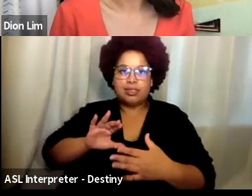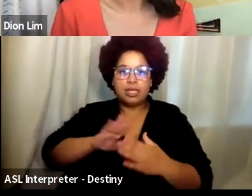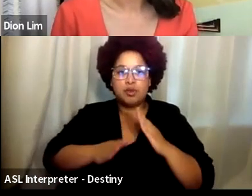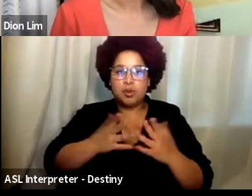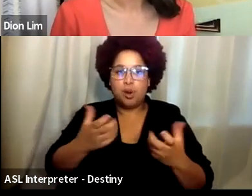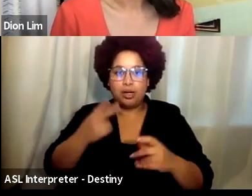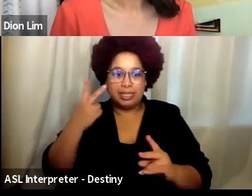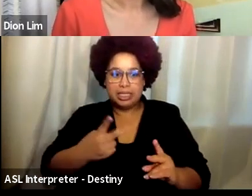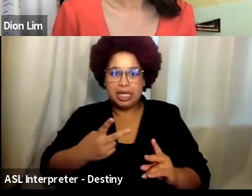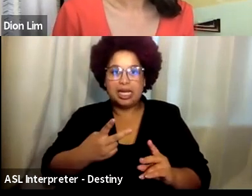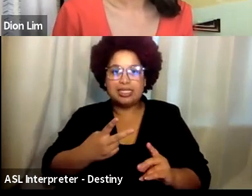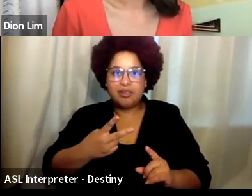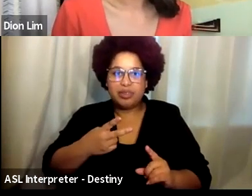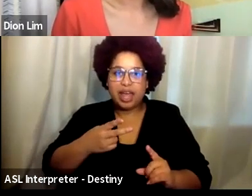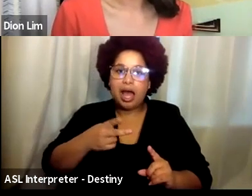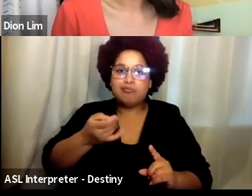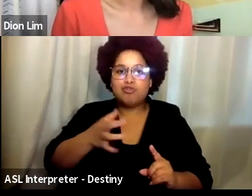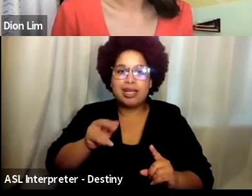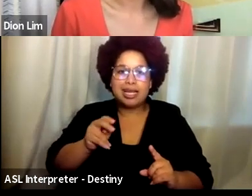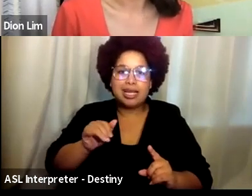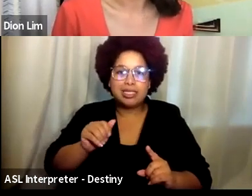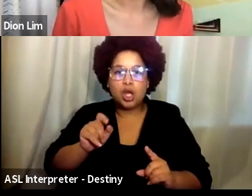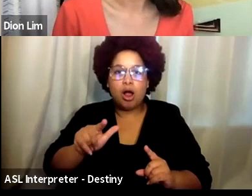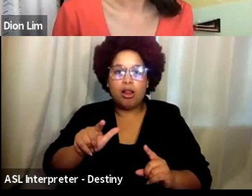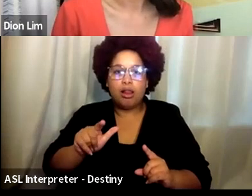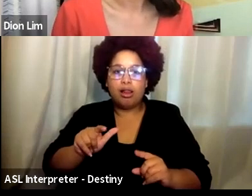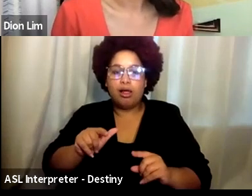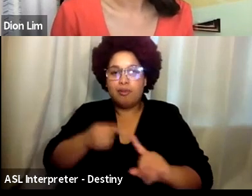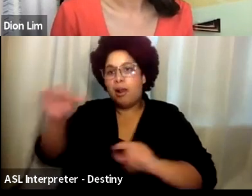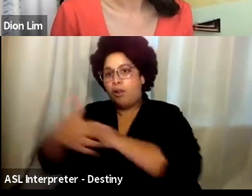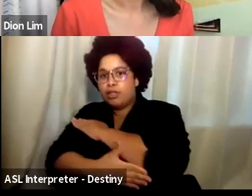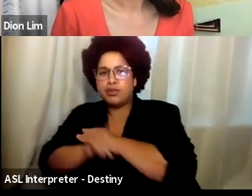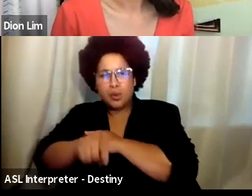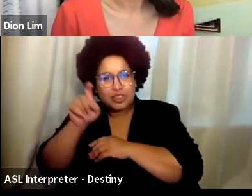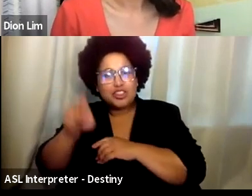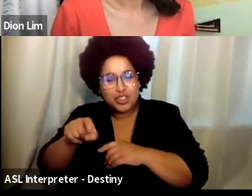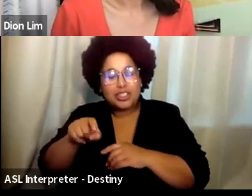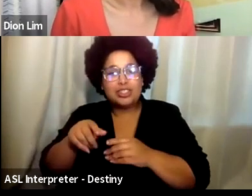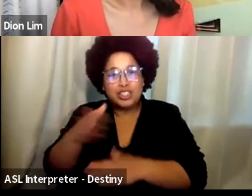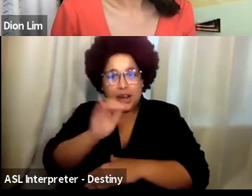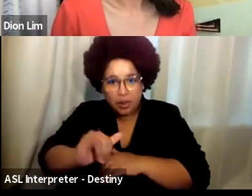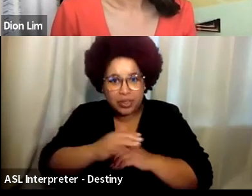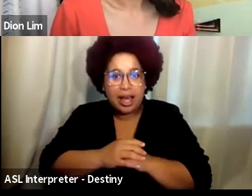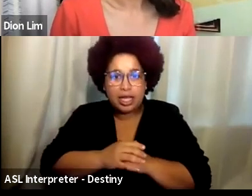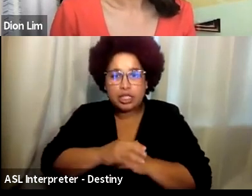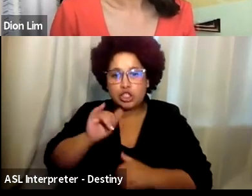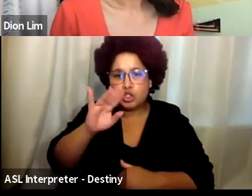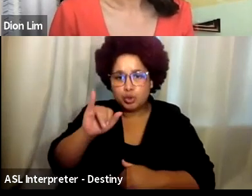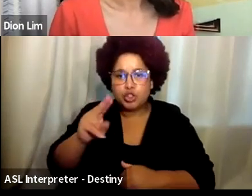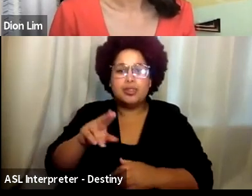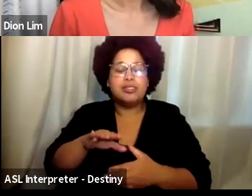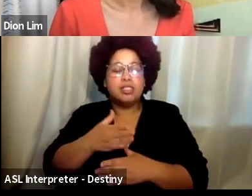being seen as the perennial foreigner if we share our immigration stories. No, we should share them. Like Olivia was brought up, Juju, you brought up Olivia sharing